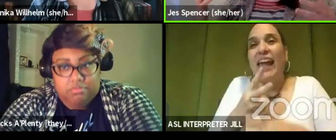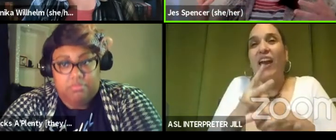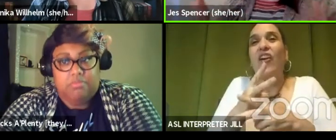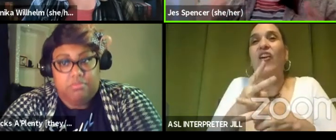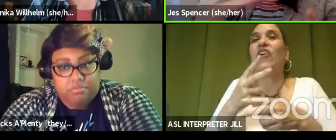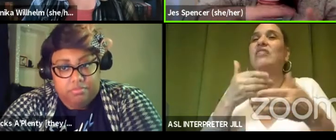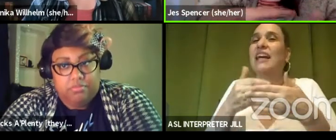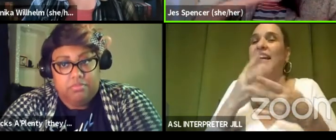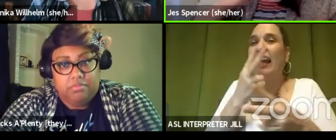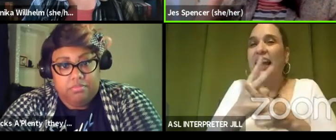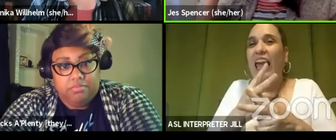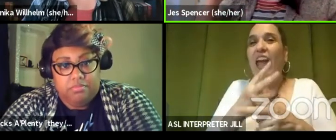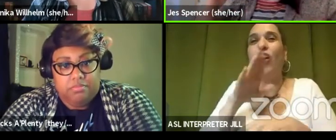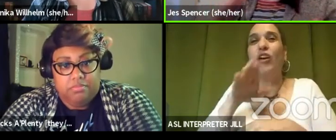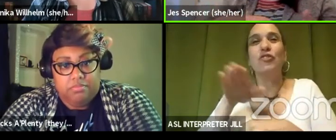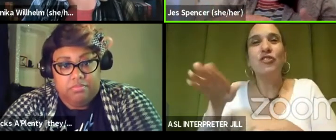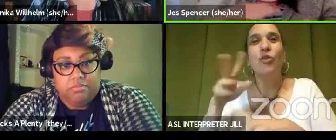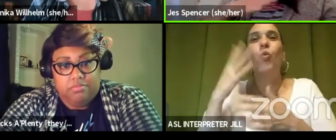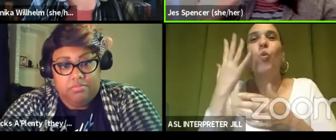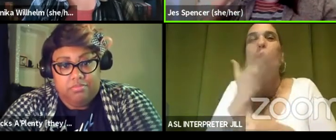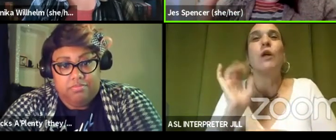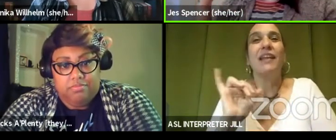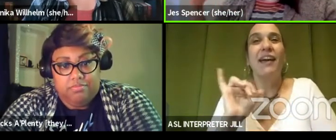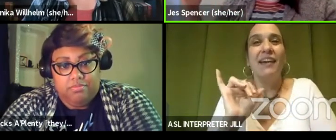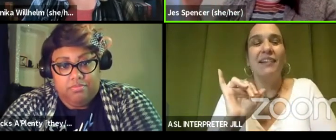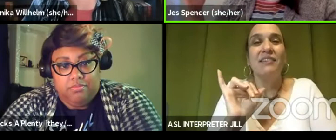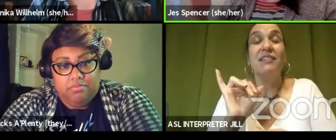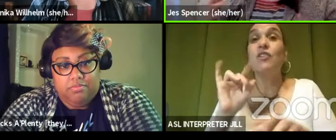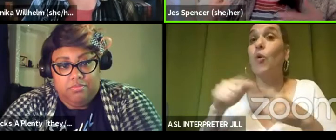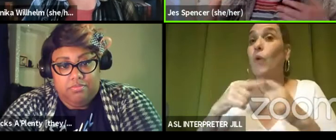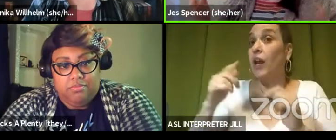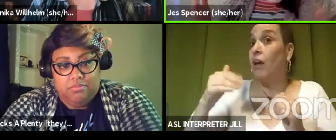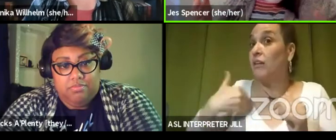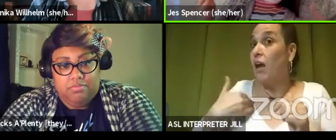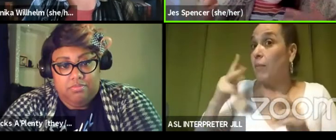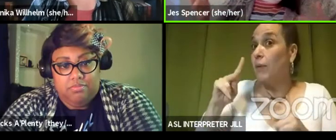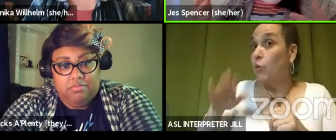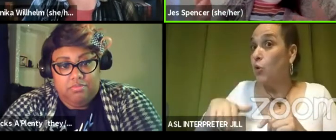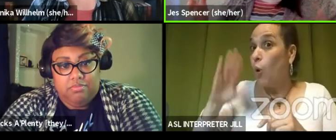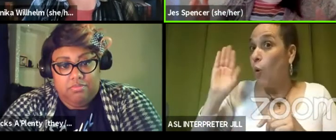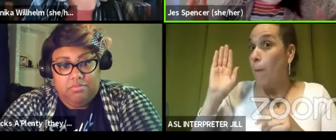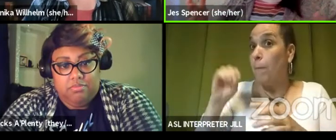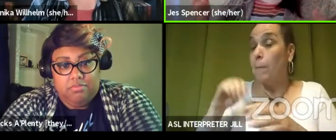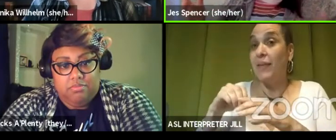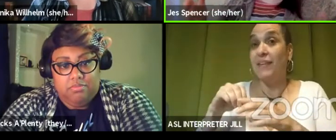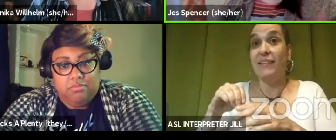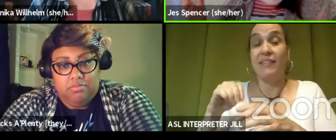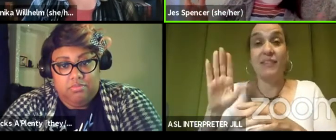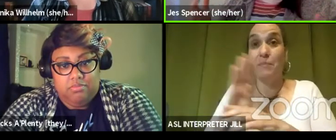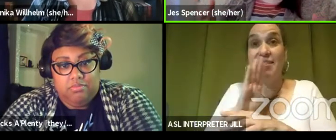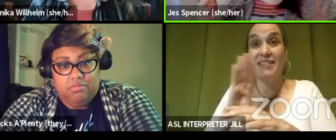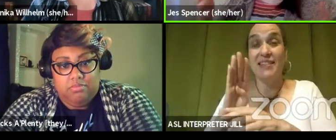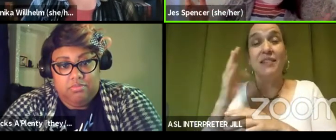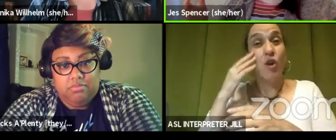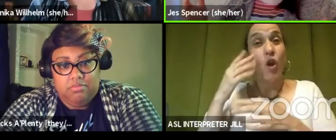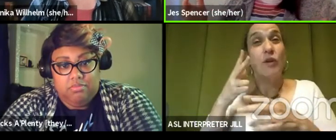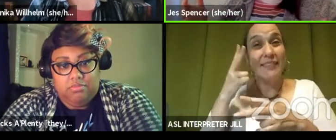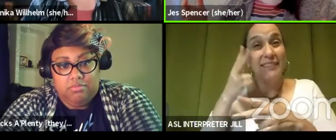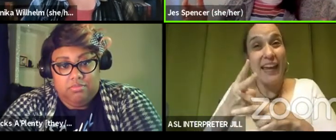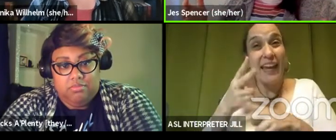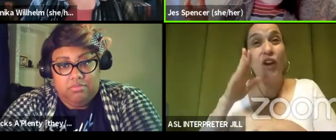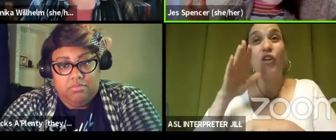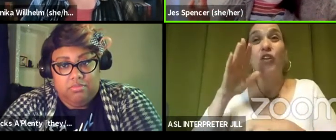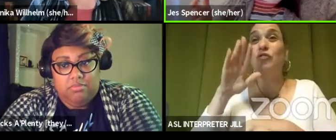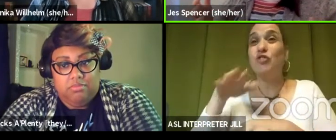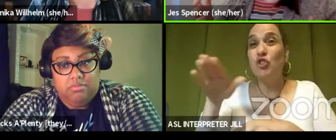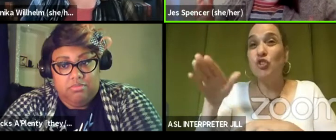so that young people who are coming up within the industry know that being a caregiver within the industry is possible for